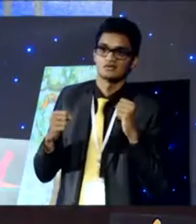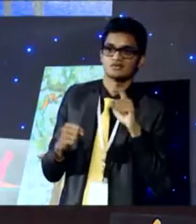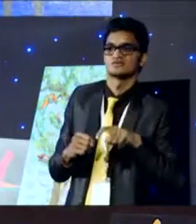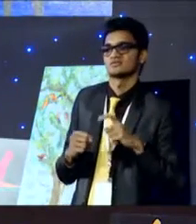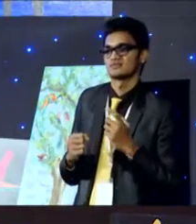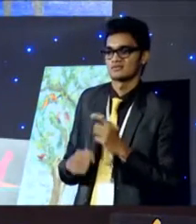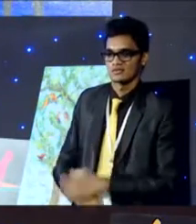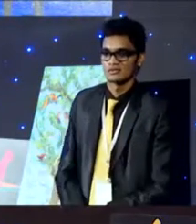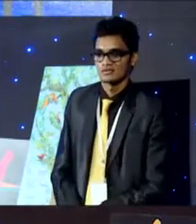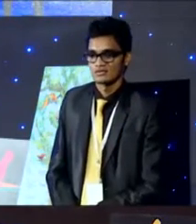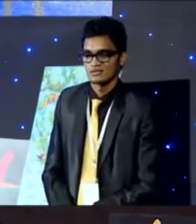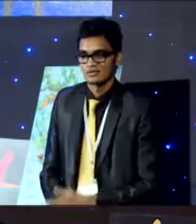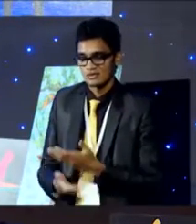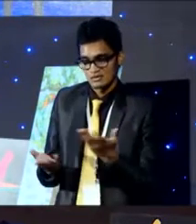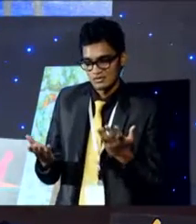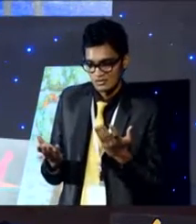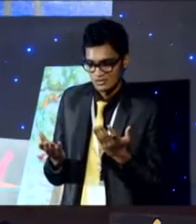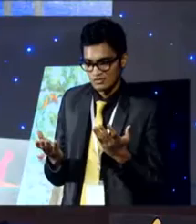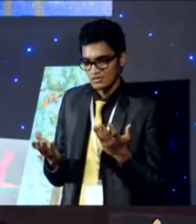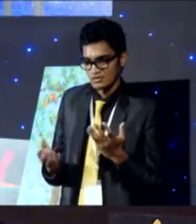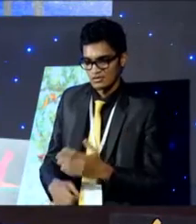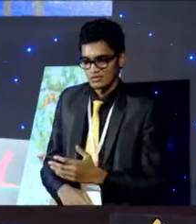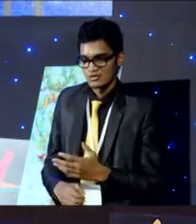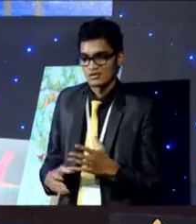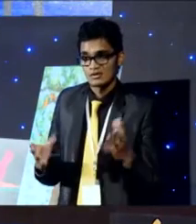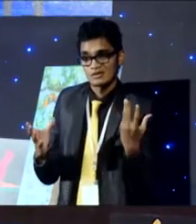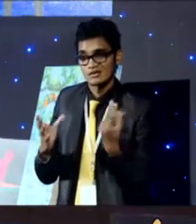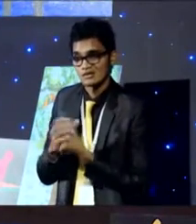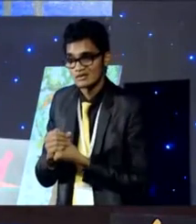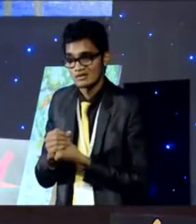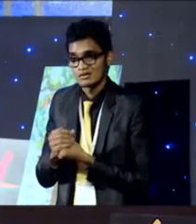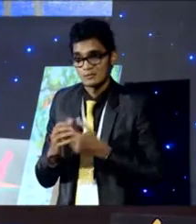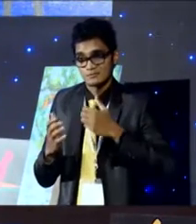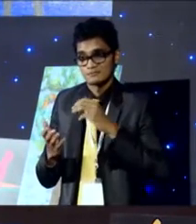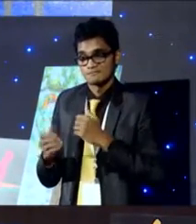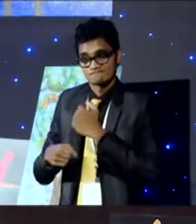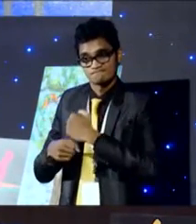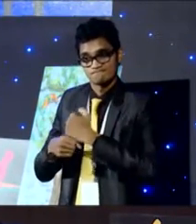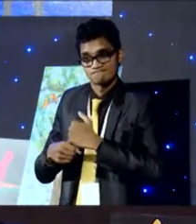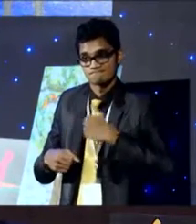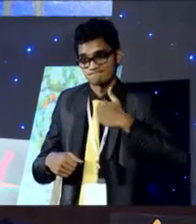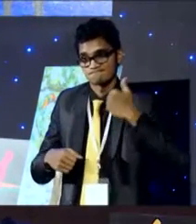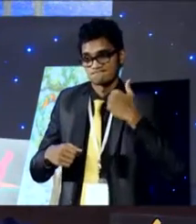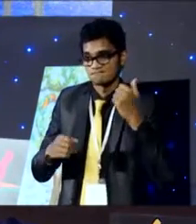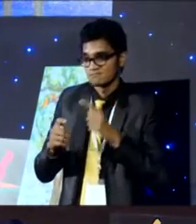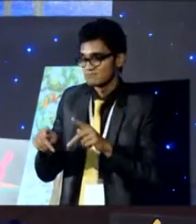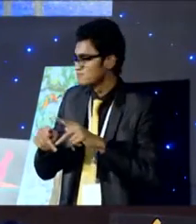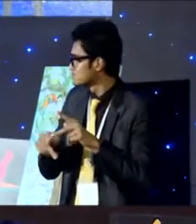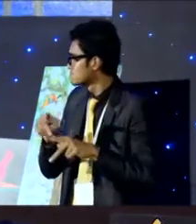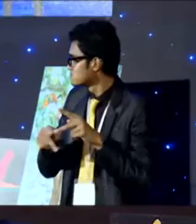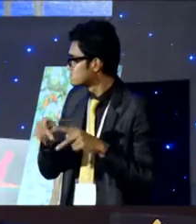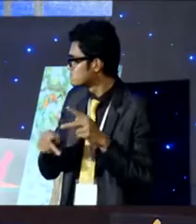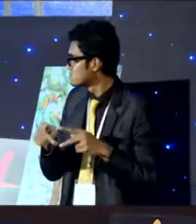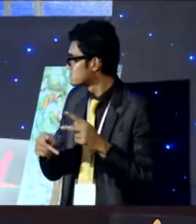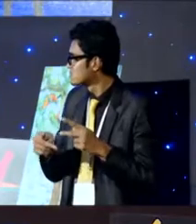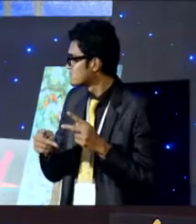somebody whom they don't, who just they want to accommodate. So the Ministry of Social Justice in many places is somebody where they